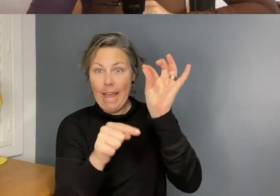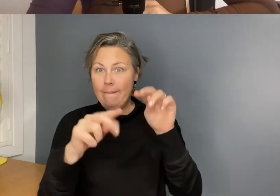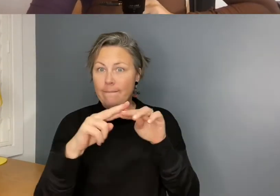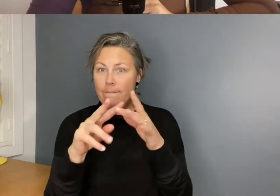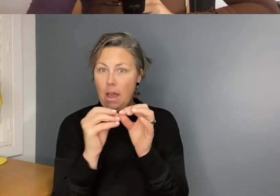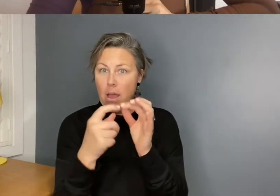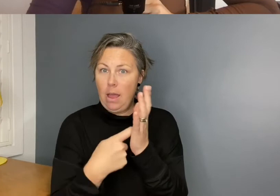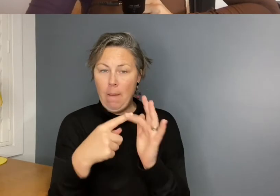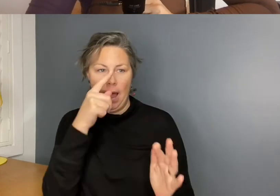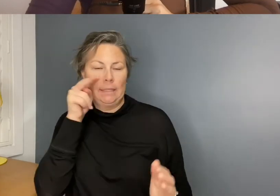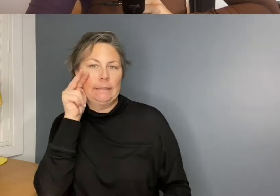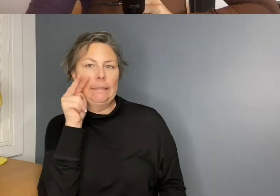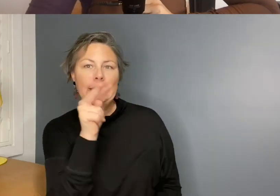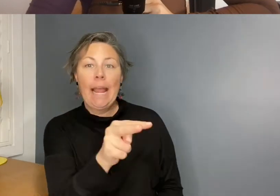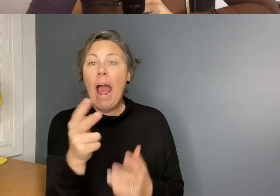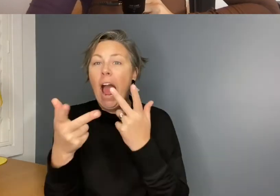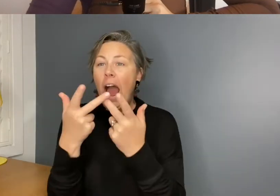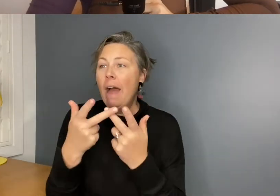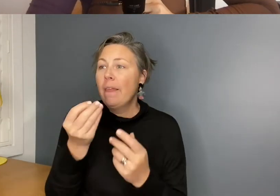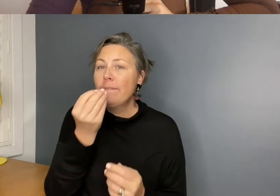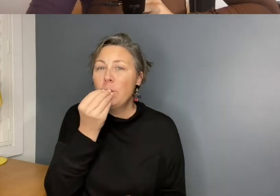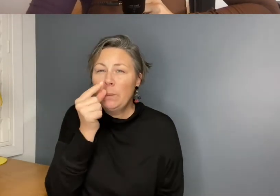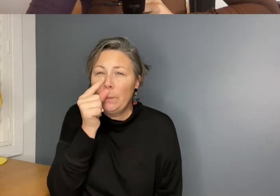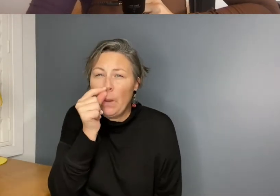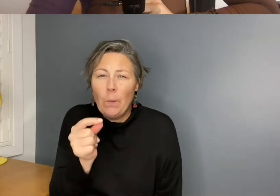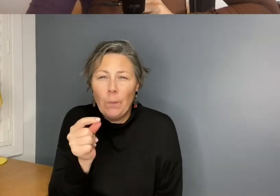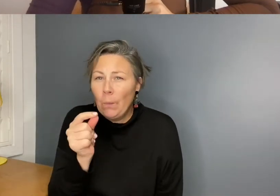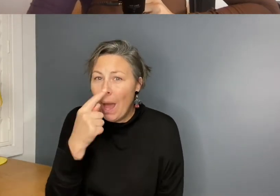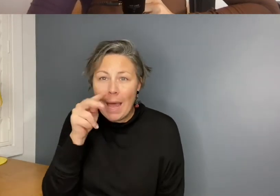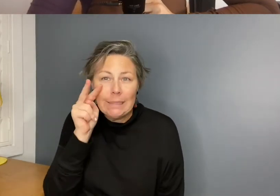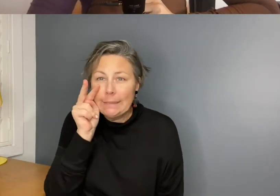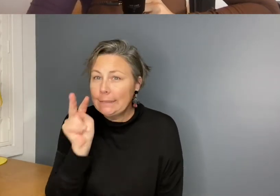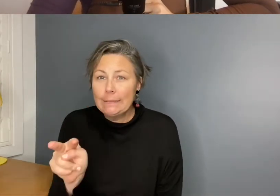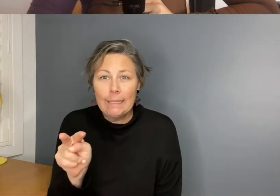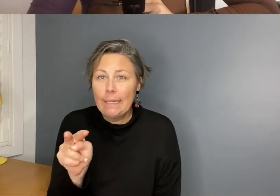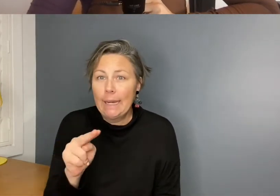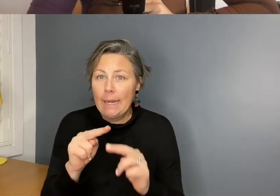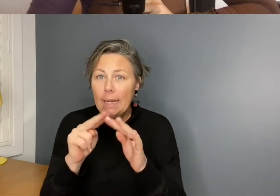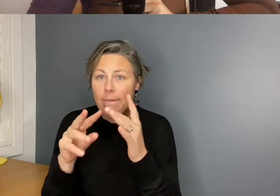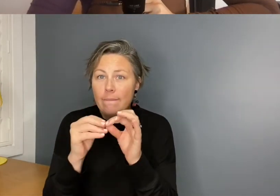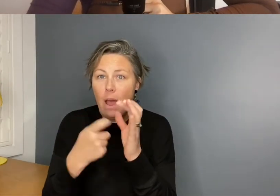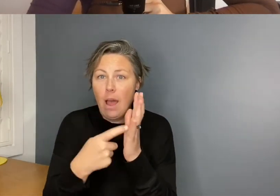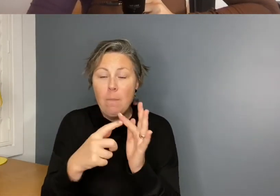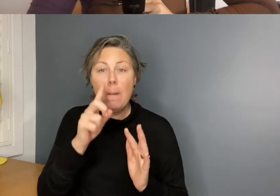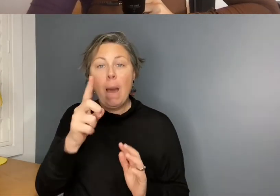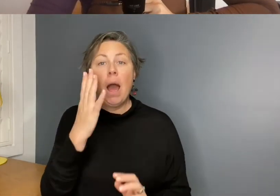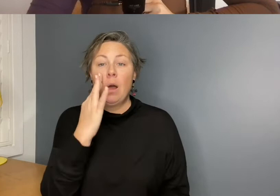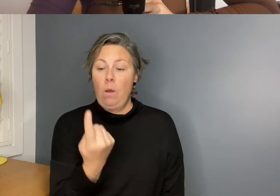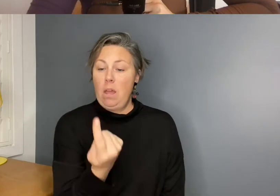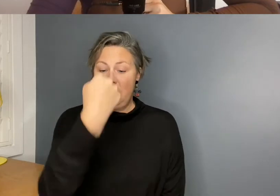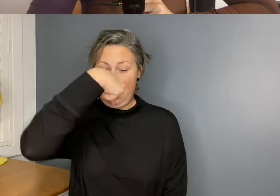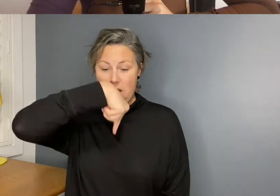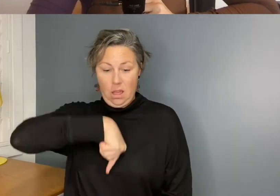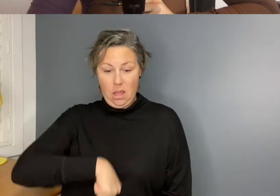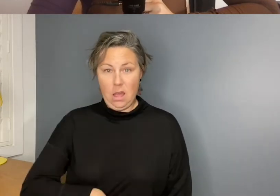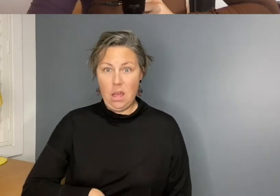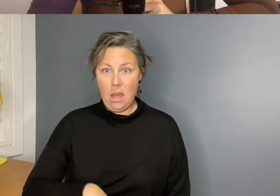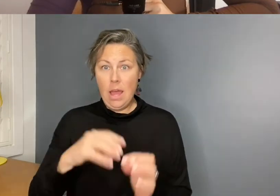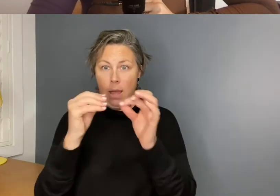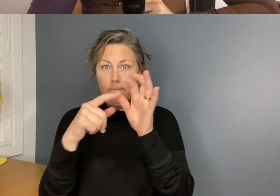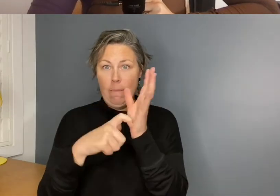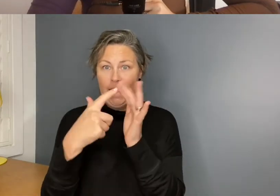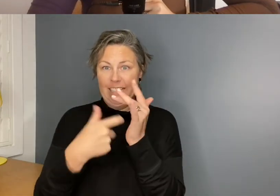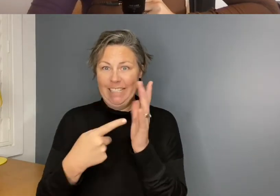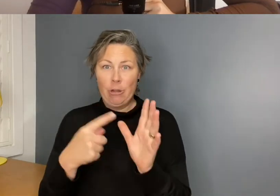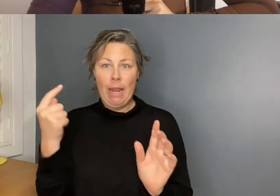us to see as humans, but they are definitely big enough for the bacteria in our gut to find and then to use as their fuel